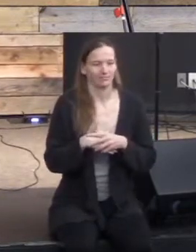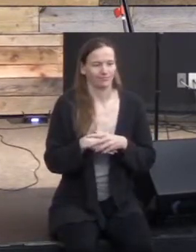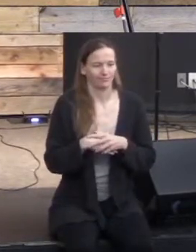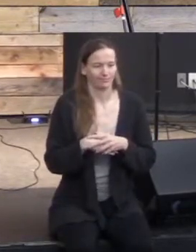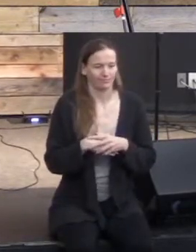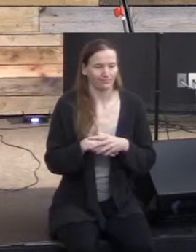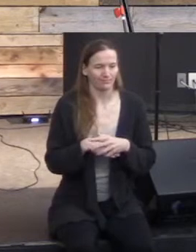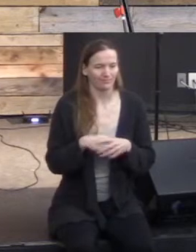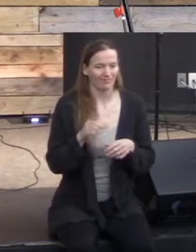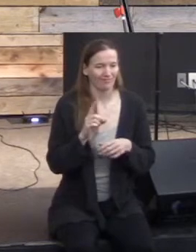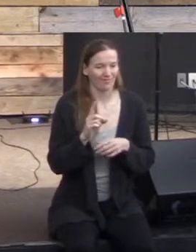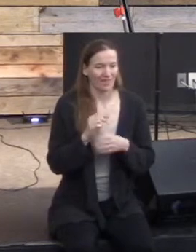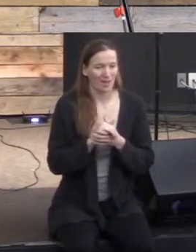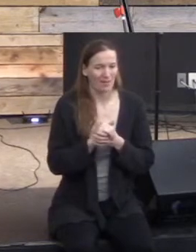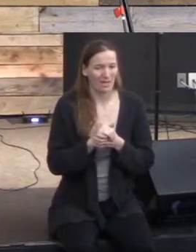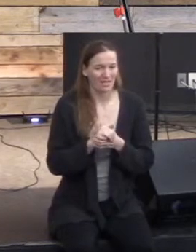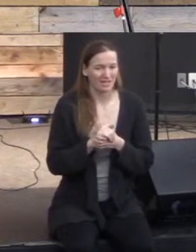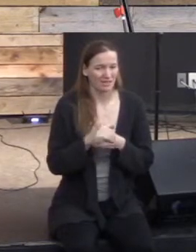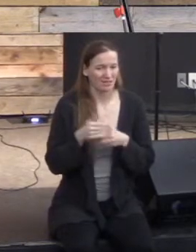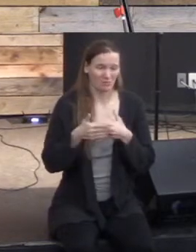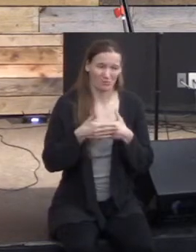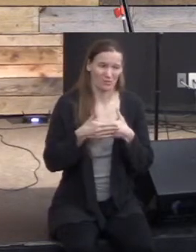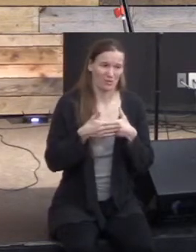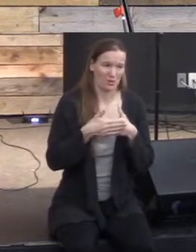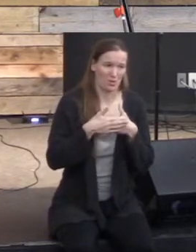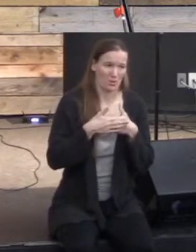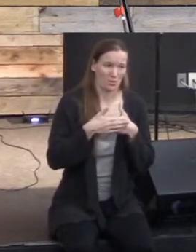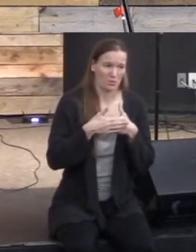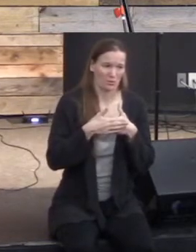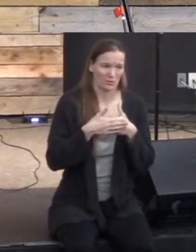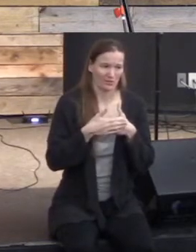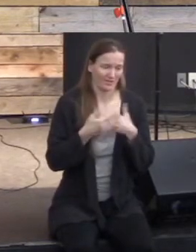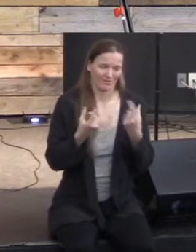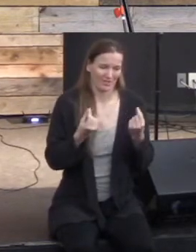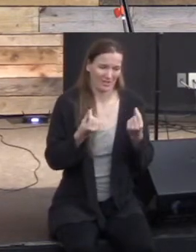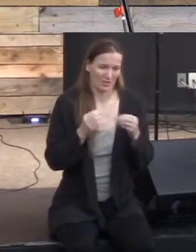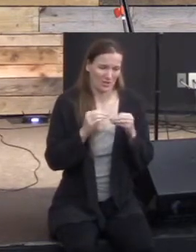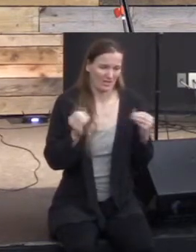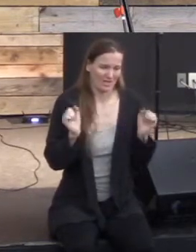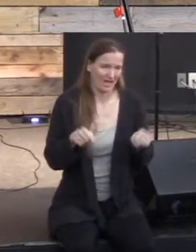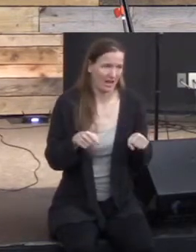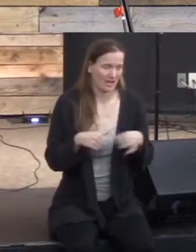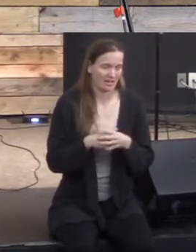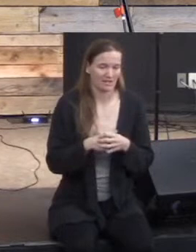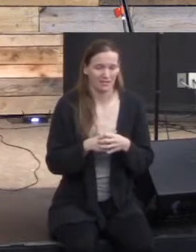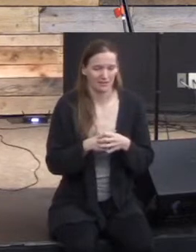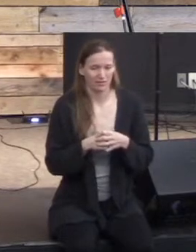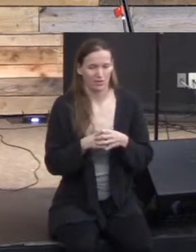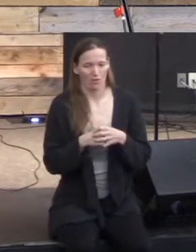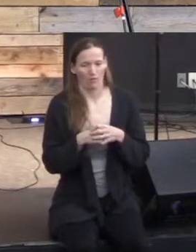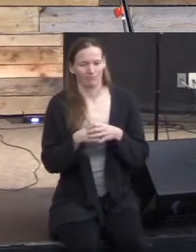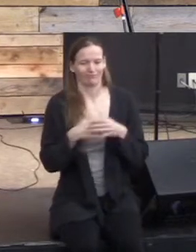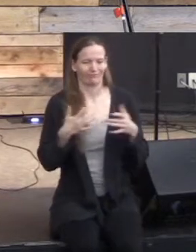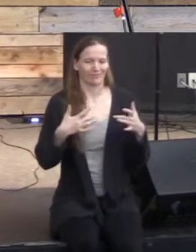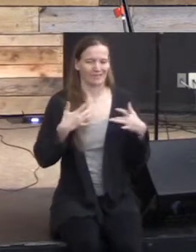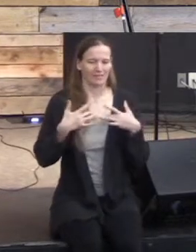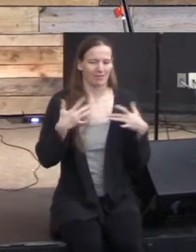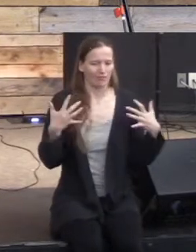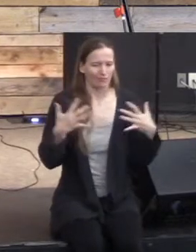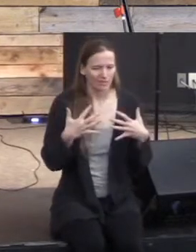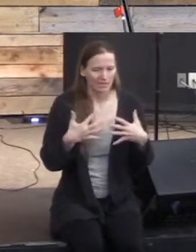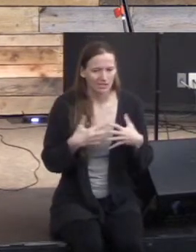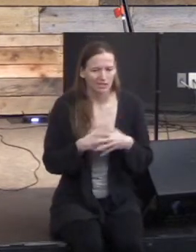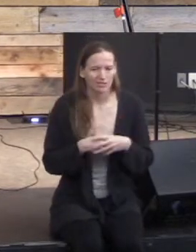Diabetes is like right around the corner, and it's like, man, there's nothing I can do about it. The fear set in, and I started